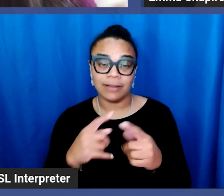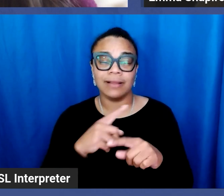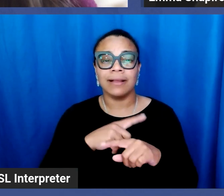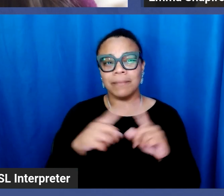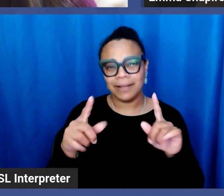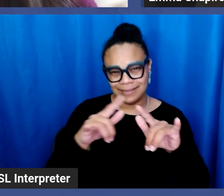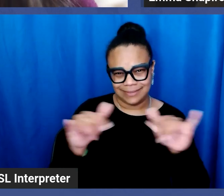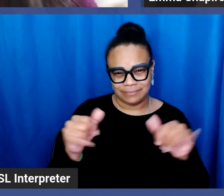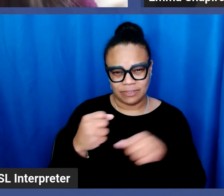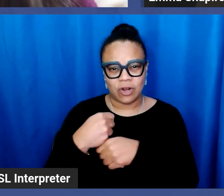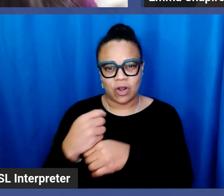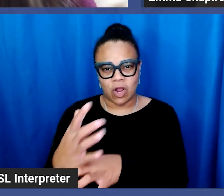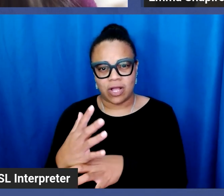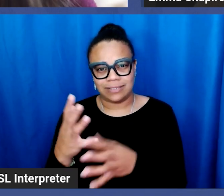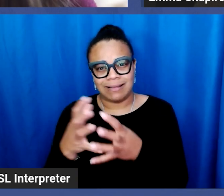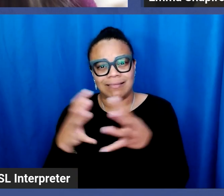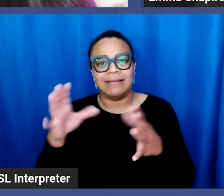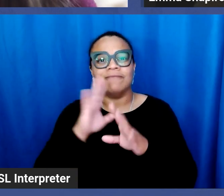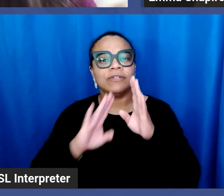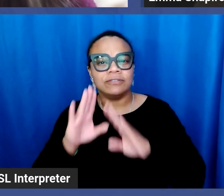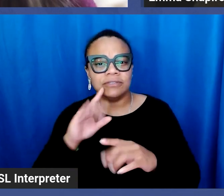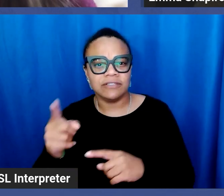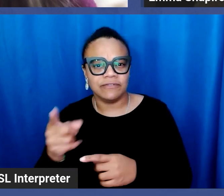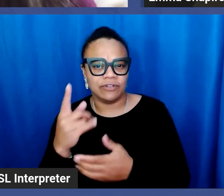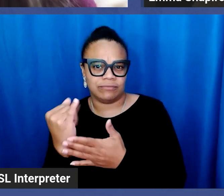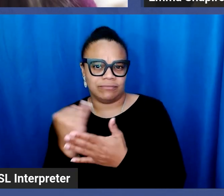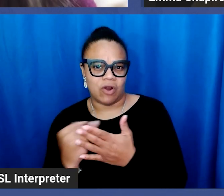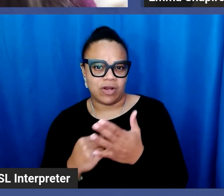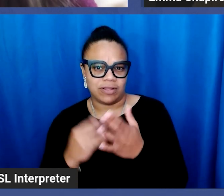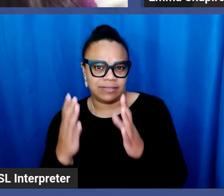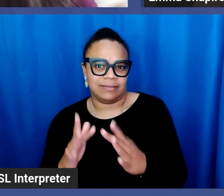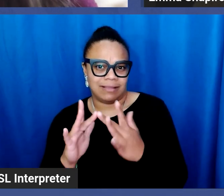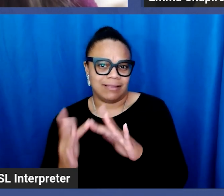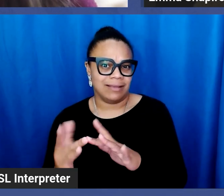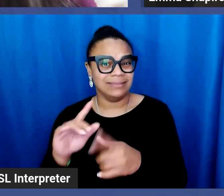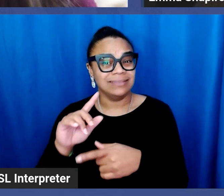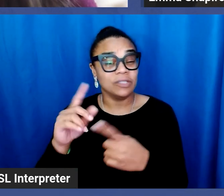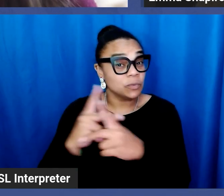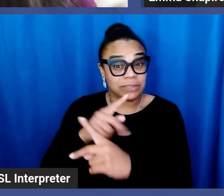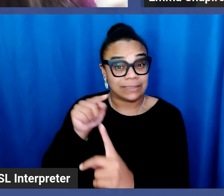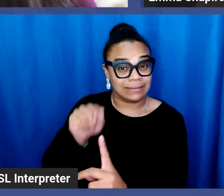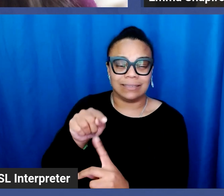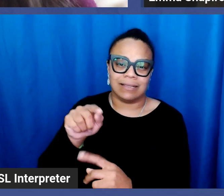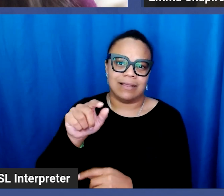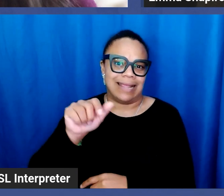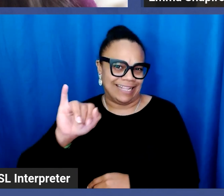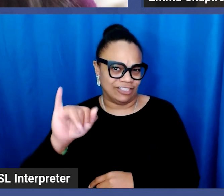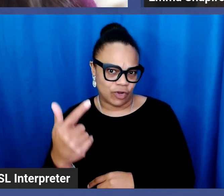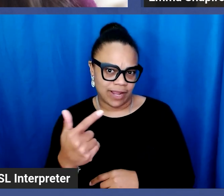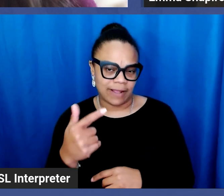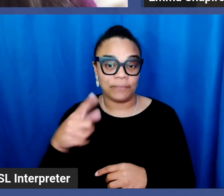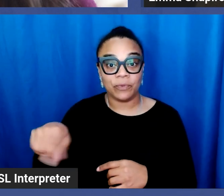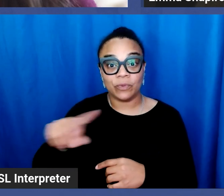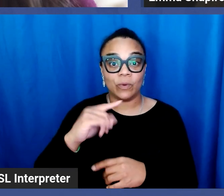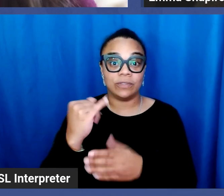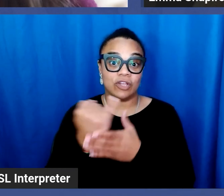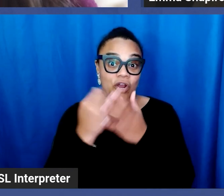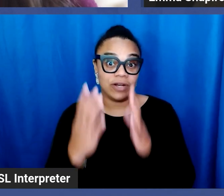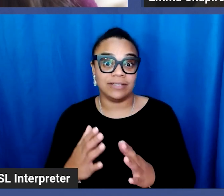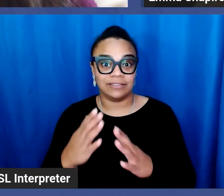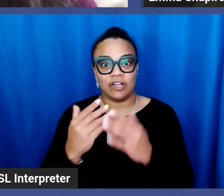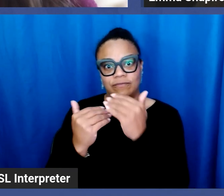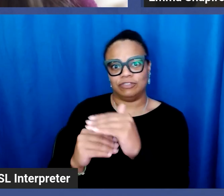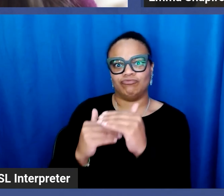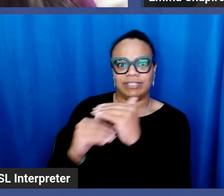of frustration among artists online, particularly on Instagram, where artists were restricted by various